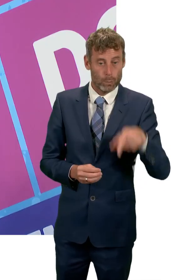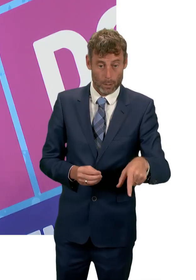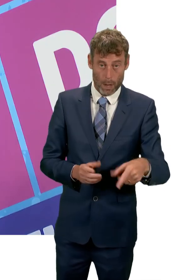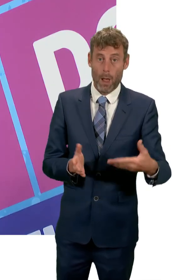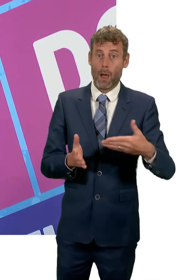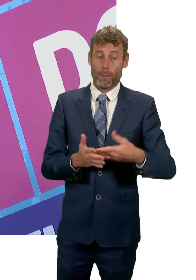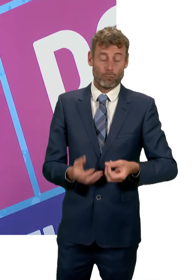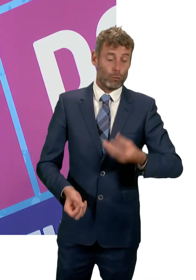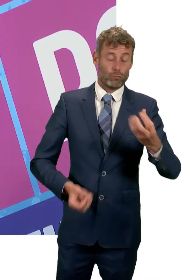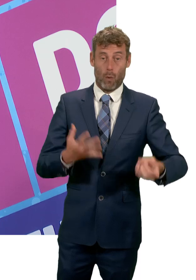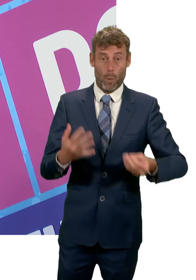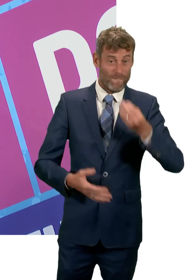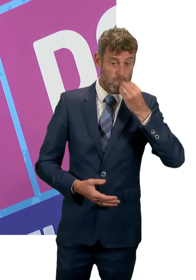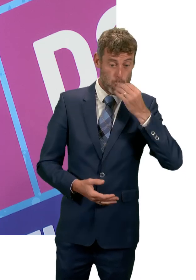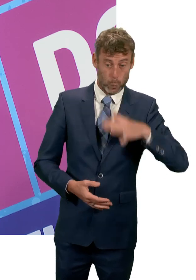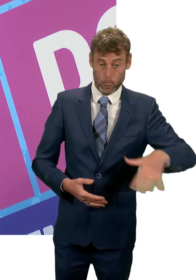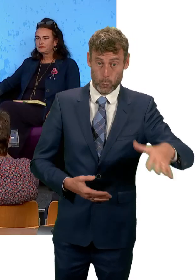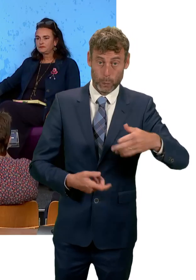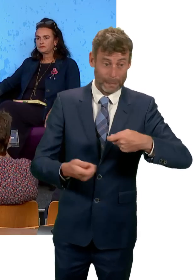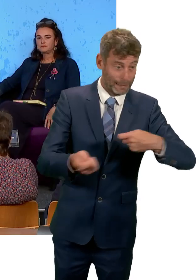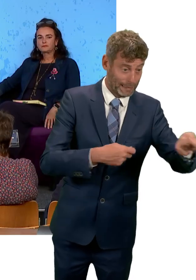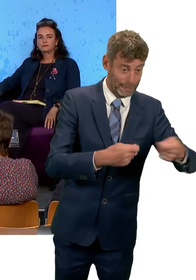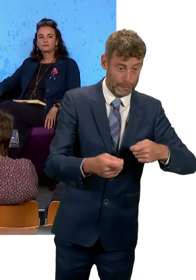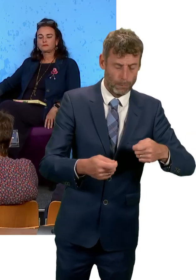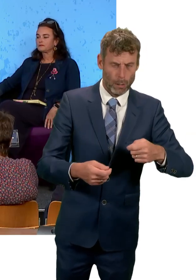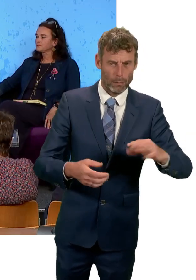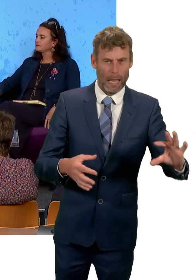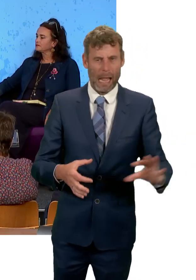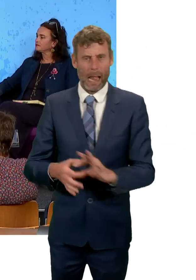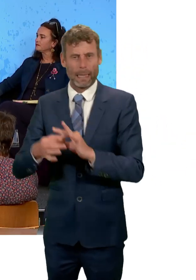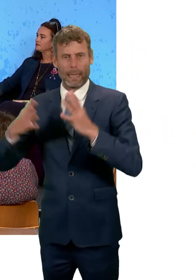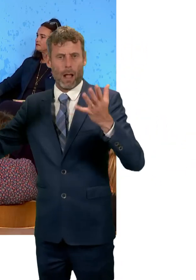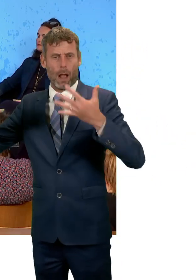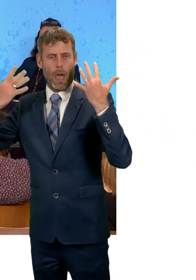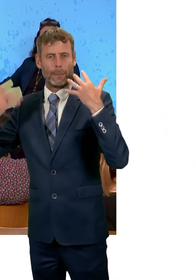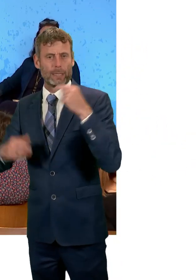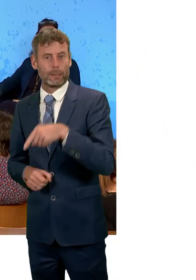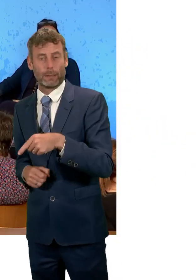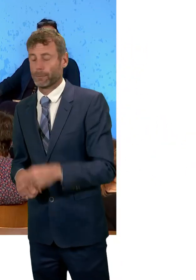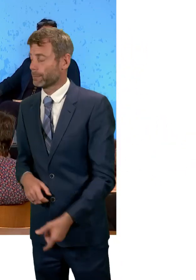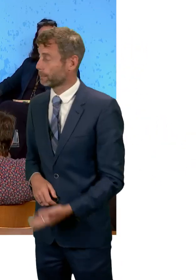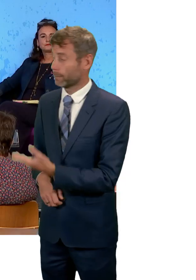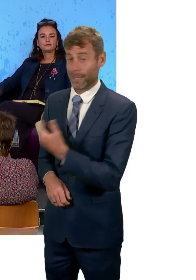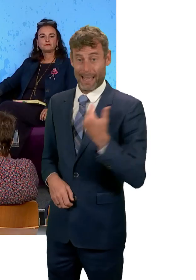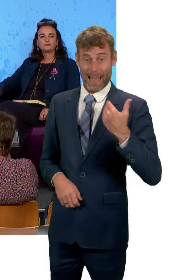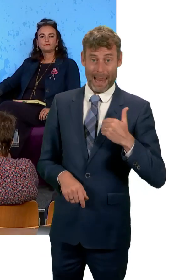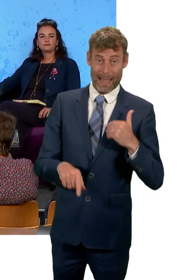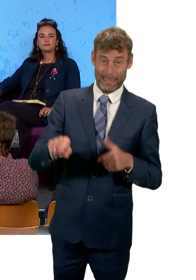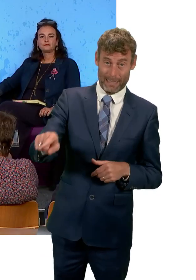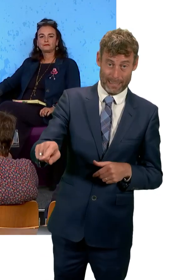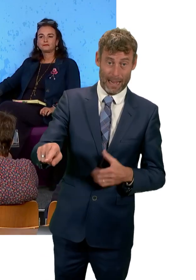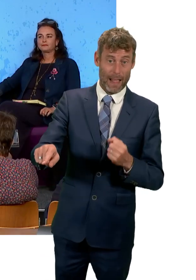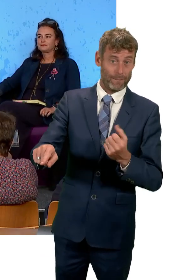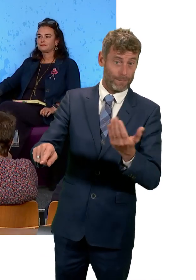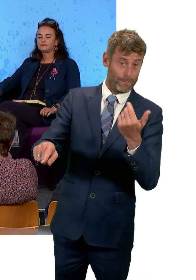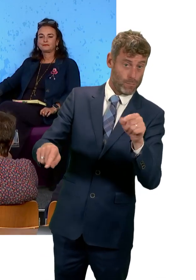impact of the current food system. So if I come to, we've got a lady over here and then Shobha in the